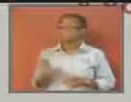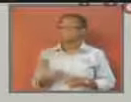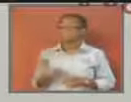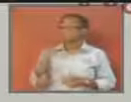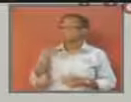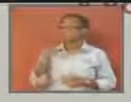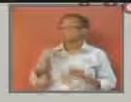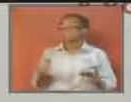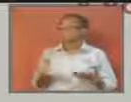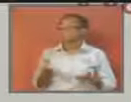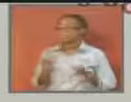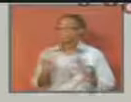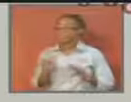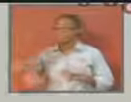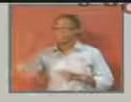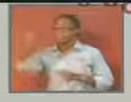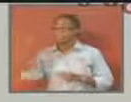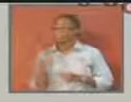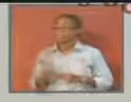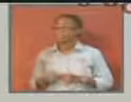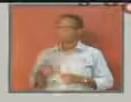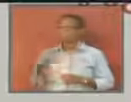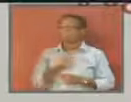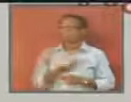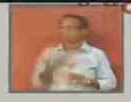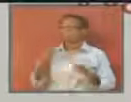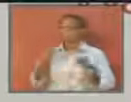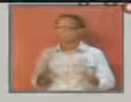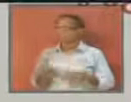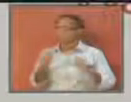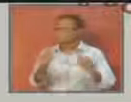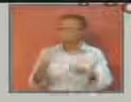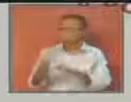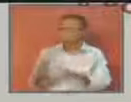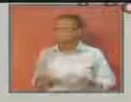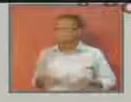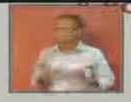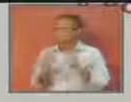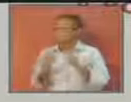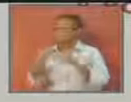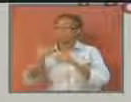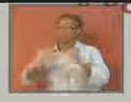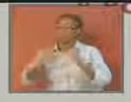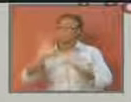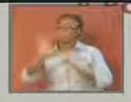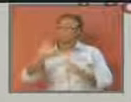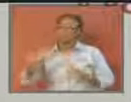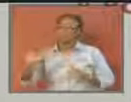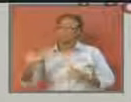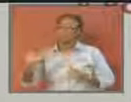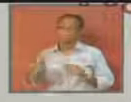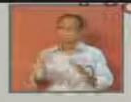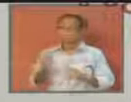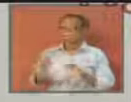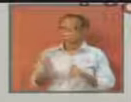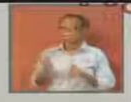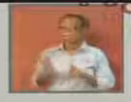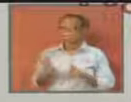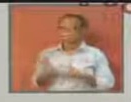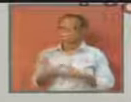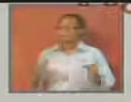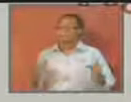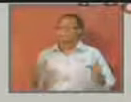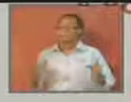continue to sample our cases, and she said over 500 cases, she could go back into her slide if she wishes, but at the end of the day, it